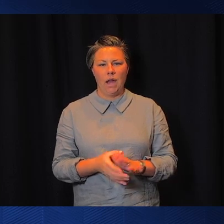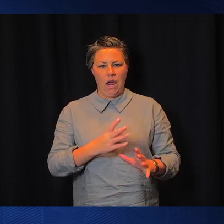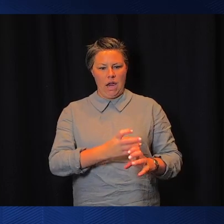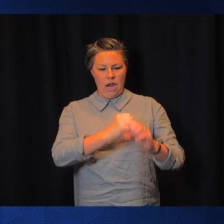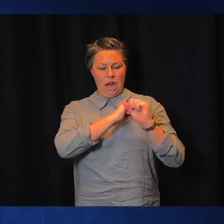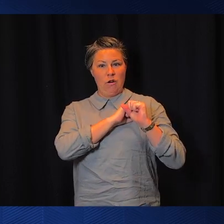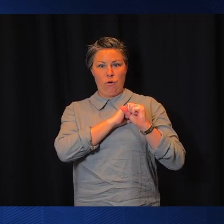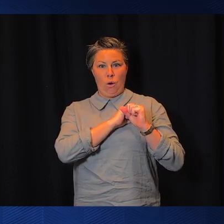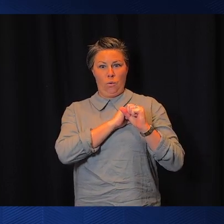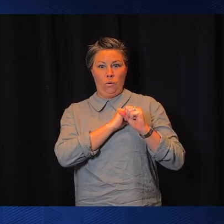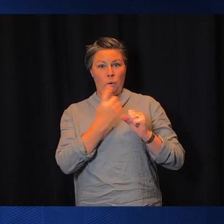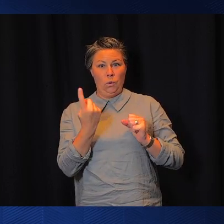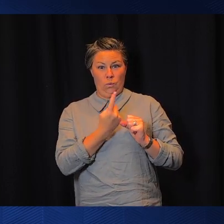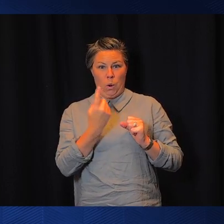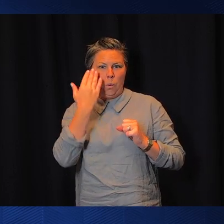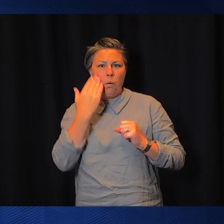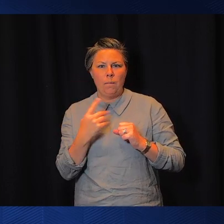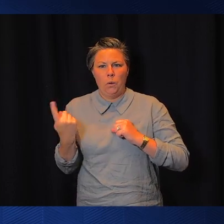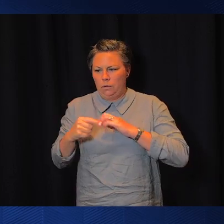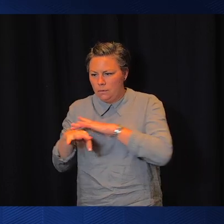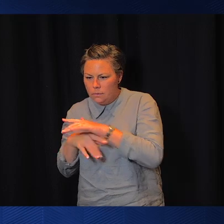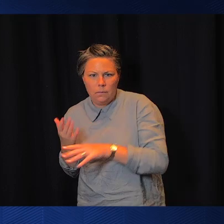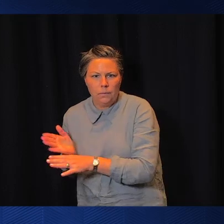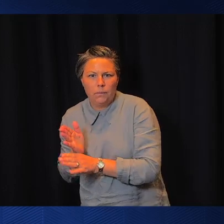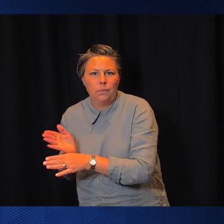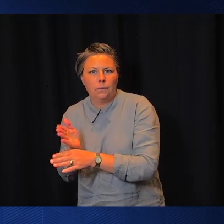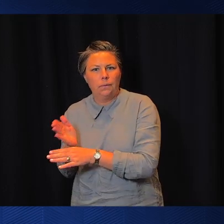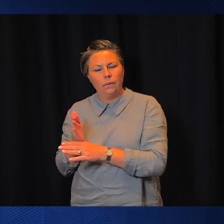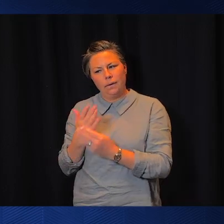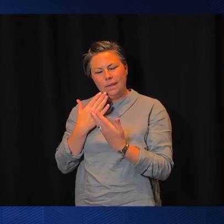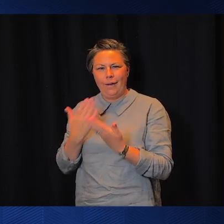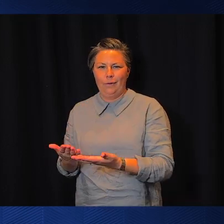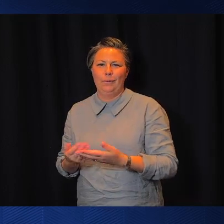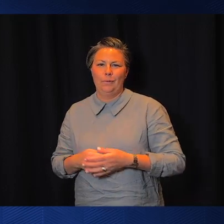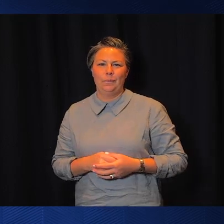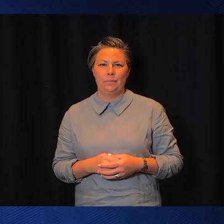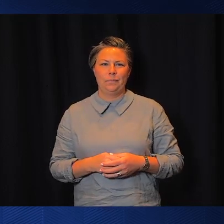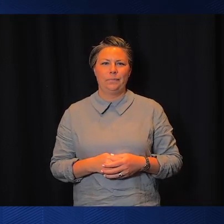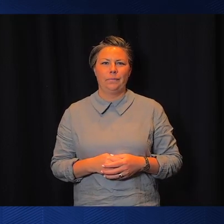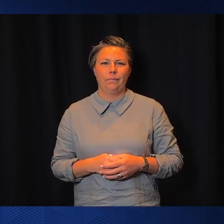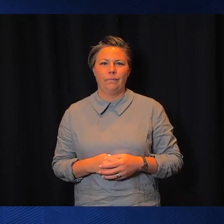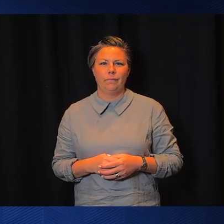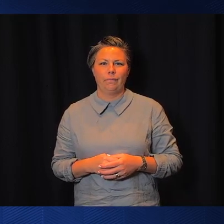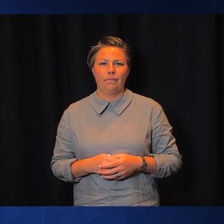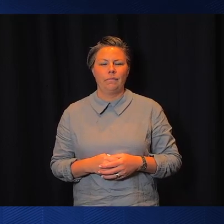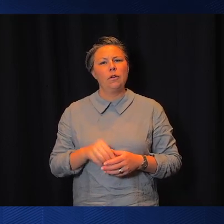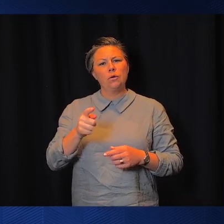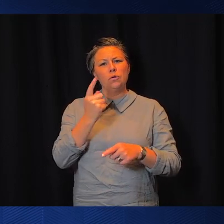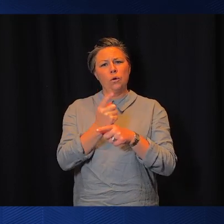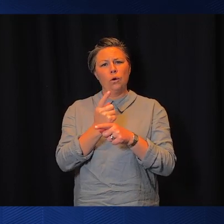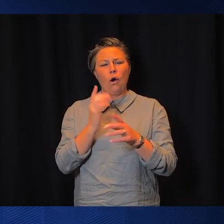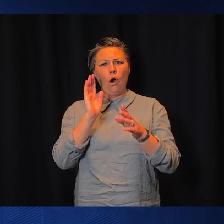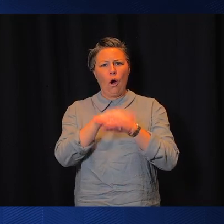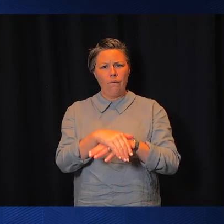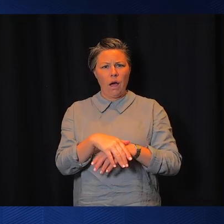so often are the unsung heroes. So you've given them a voice. Thank you for doing that today. I was also really struck when you talked about the fact that they'd